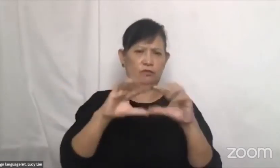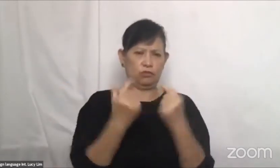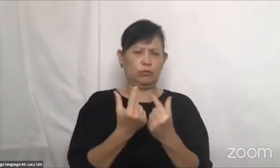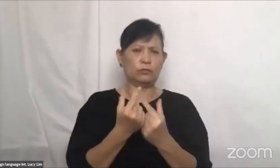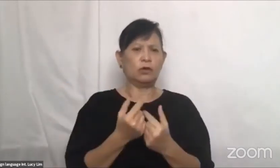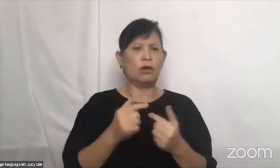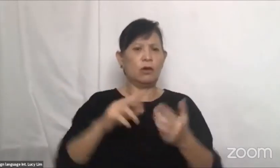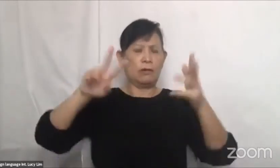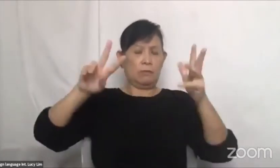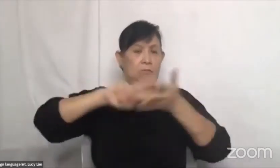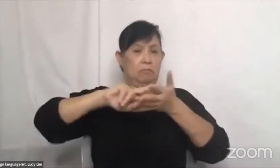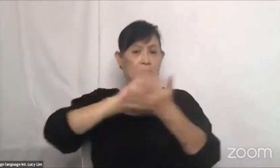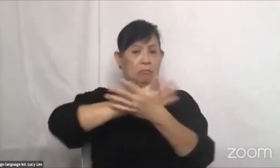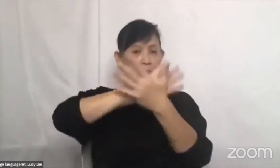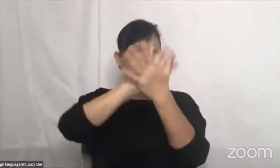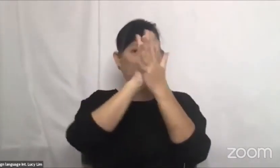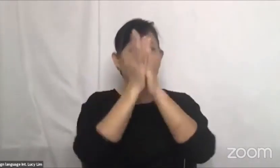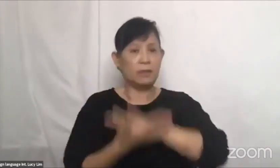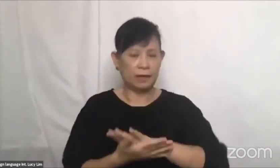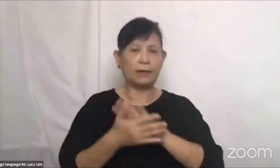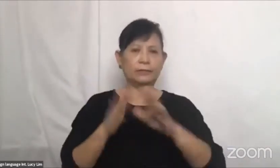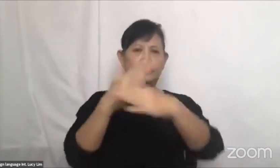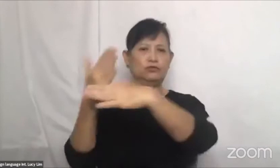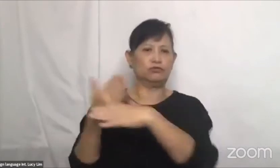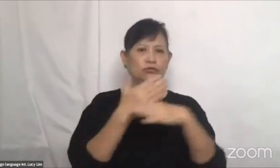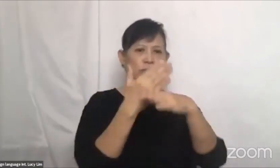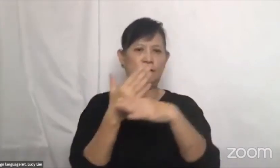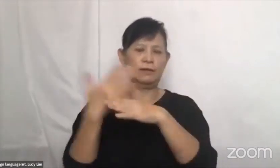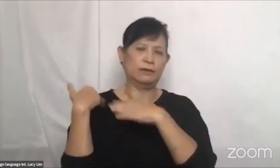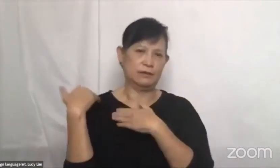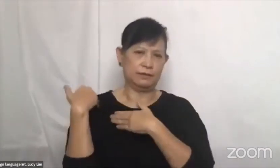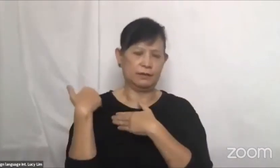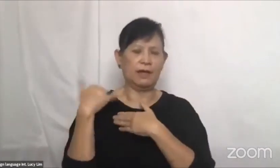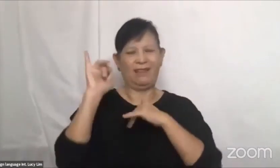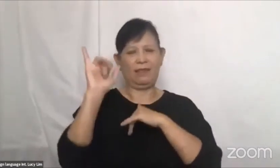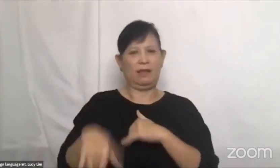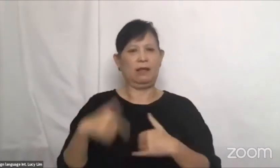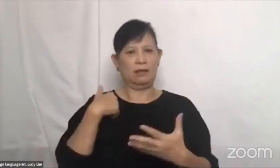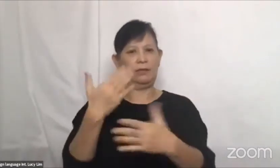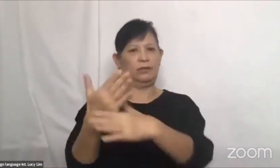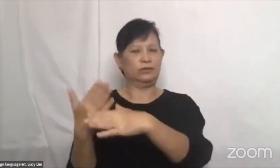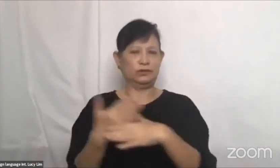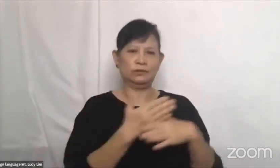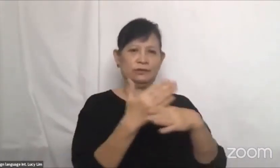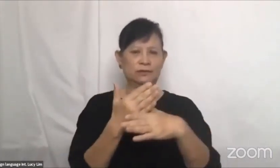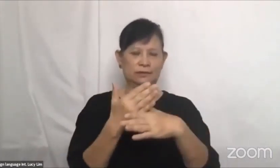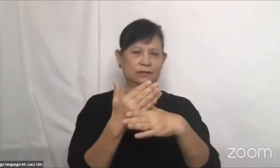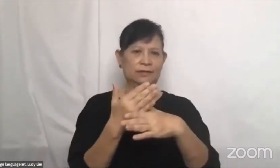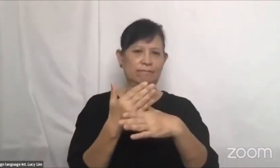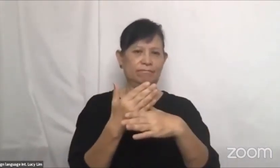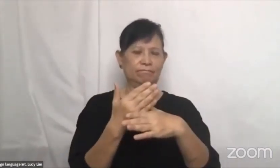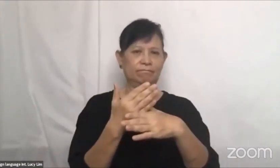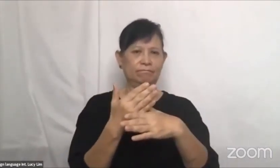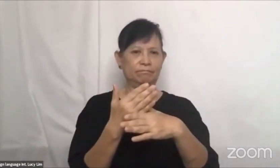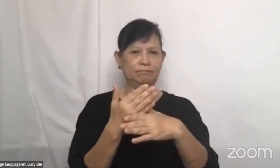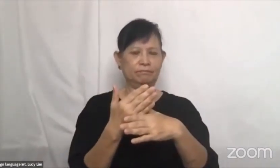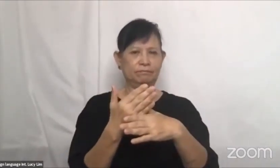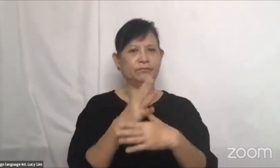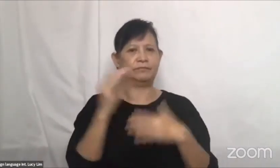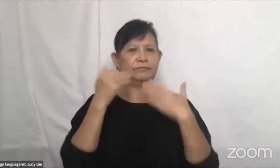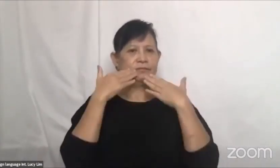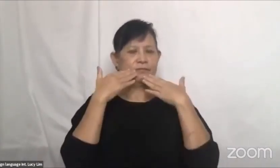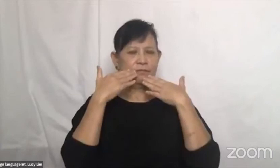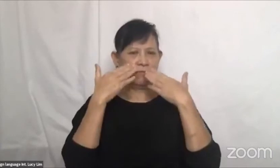shared responsibility. I think that's all I want to comment. I'd like to make at this point in time, and again thank